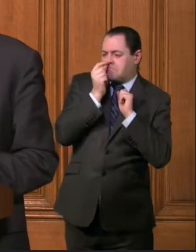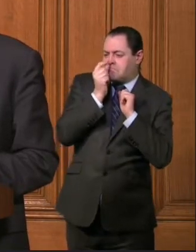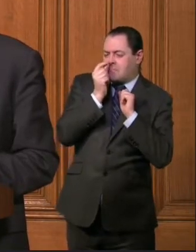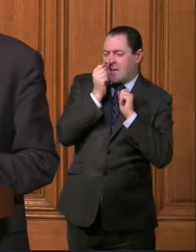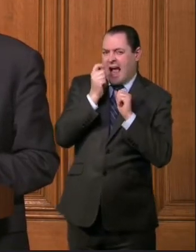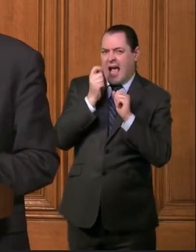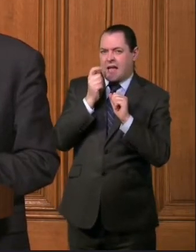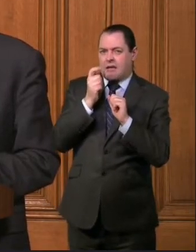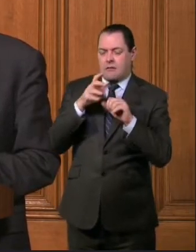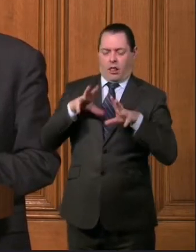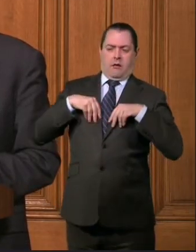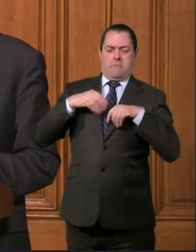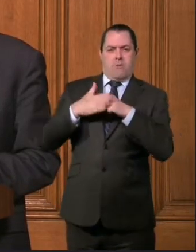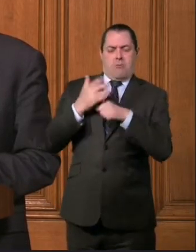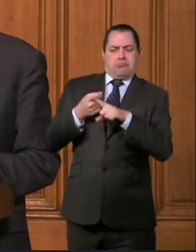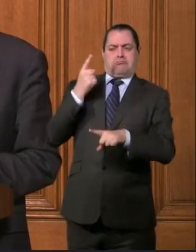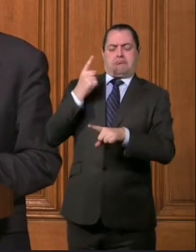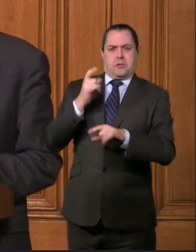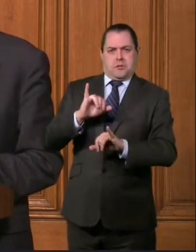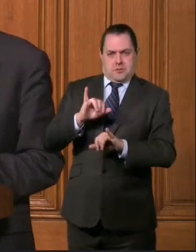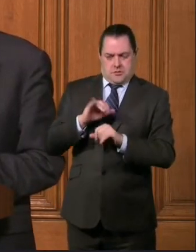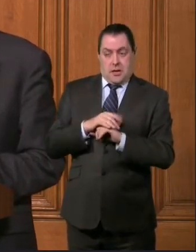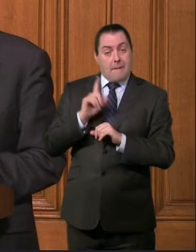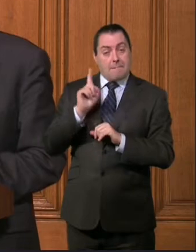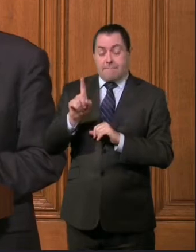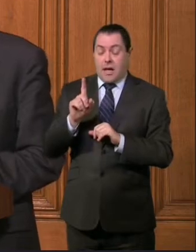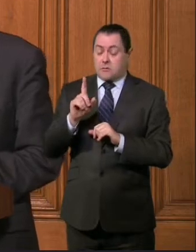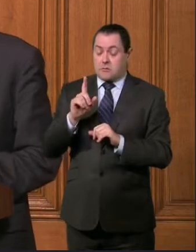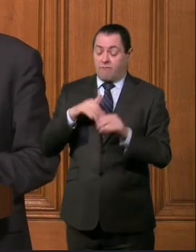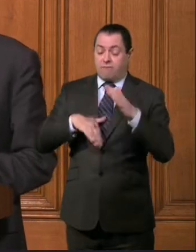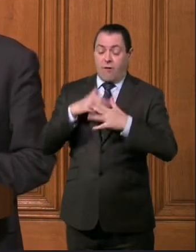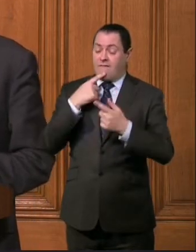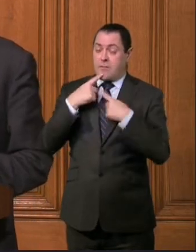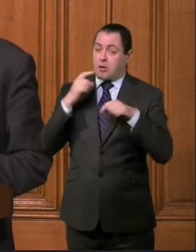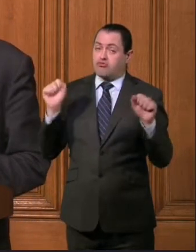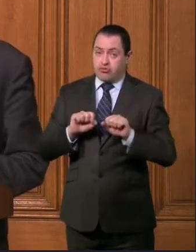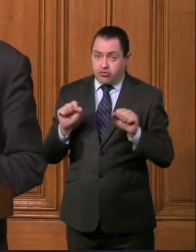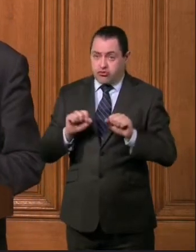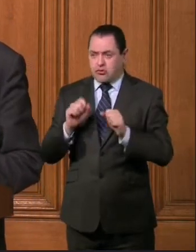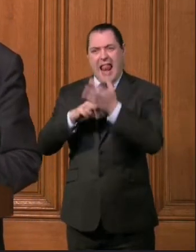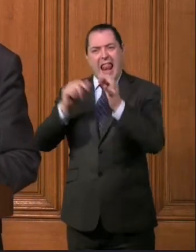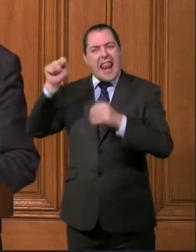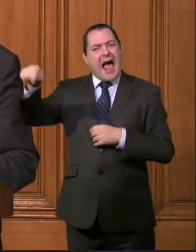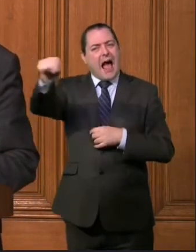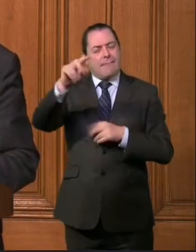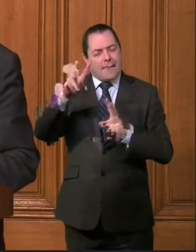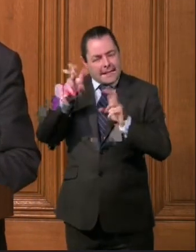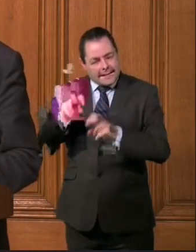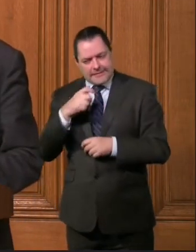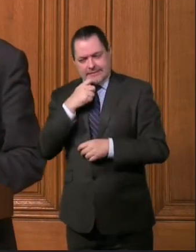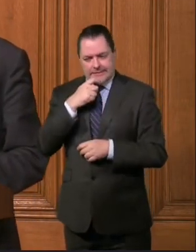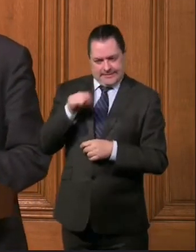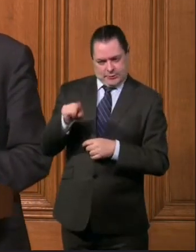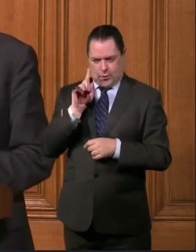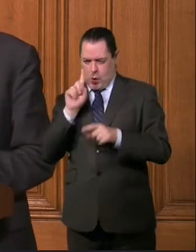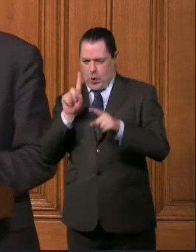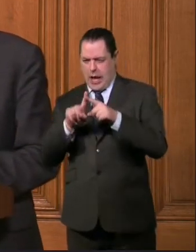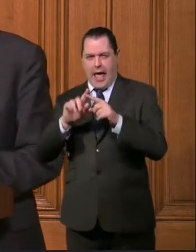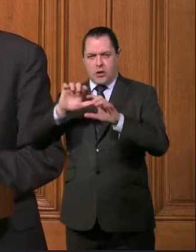get more clinical information to understand how much of an effect, if any, there is on the vaccine. But they are definitely of more